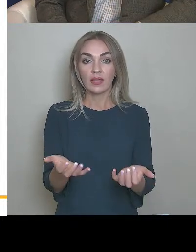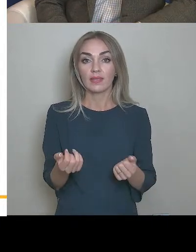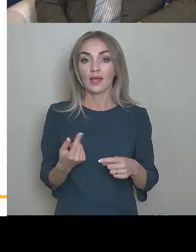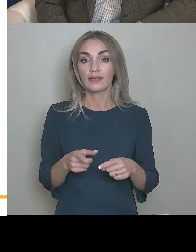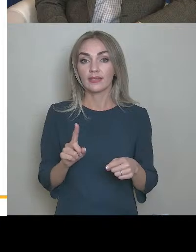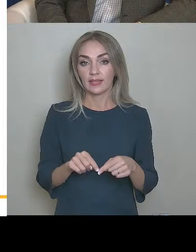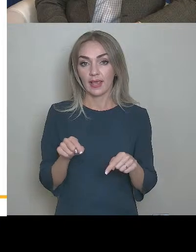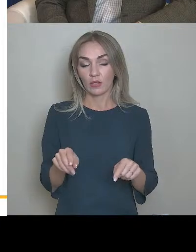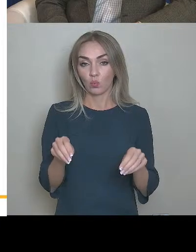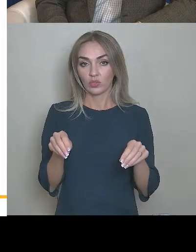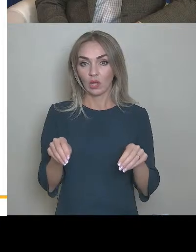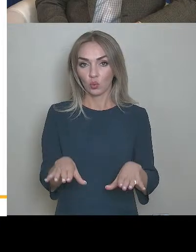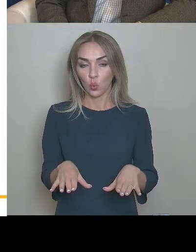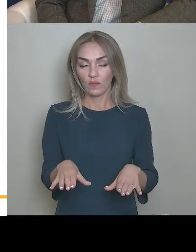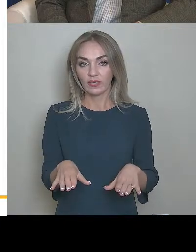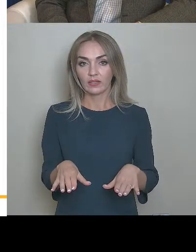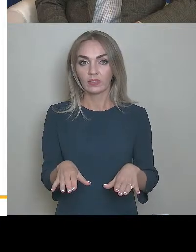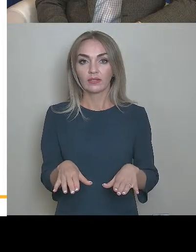various